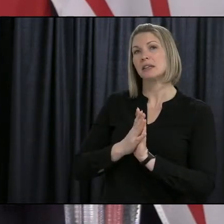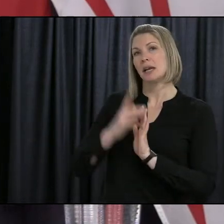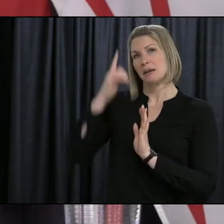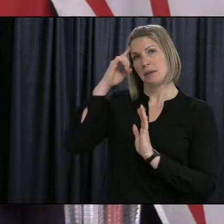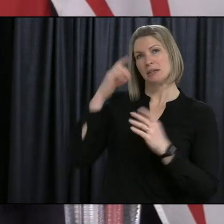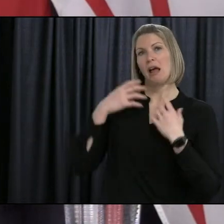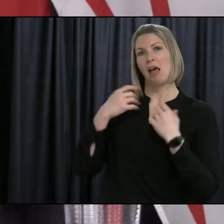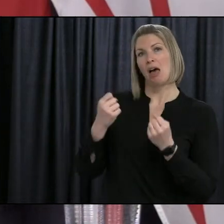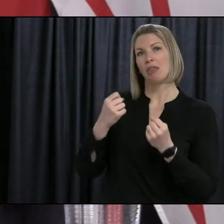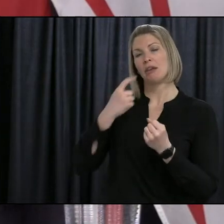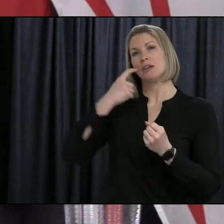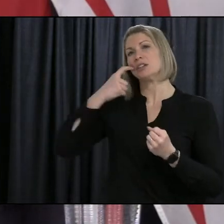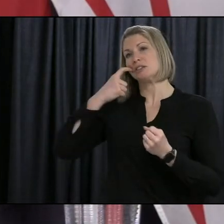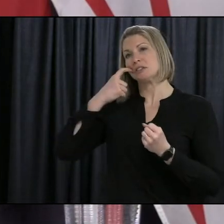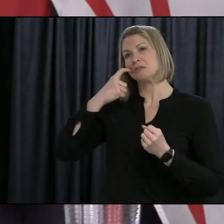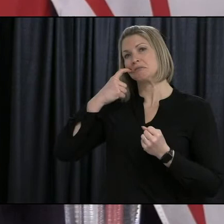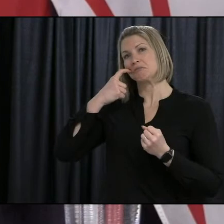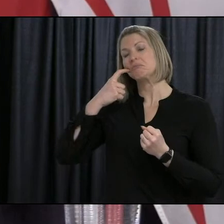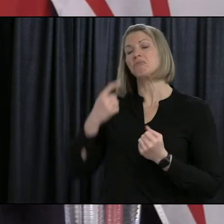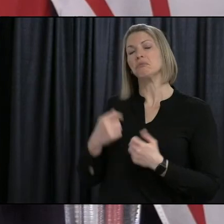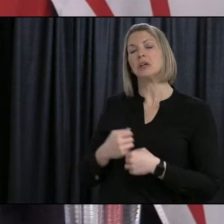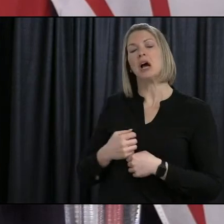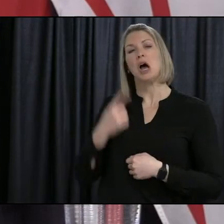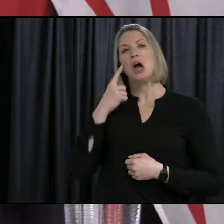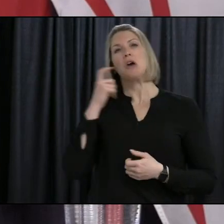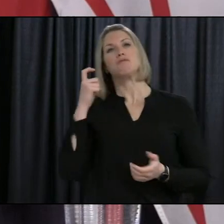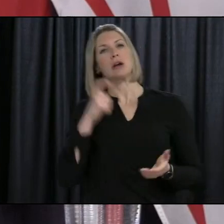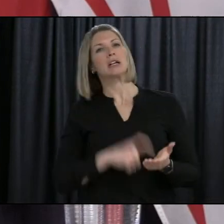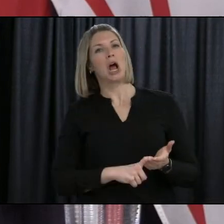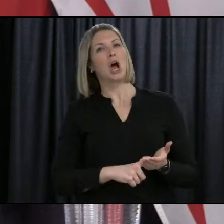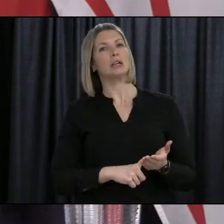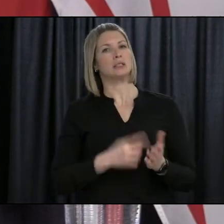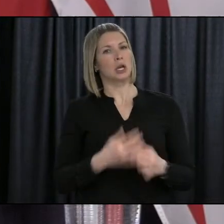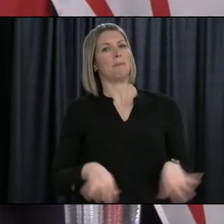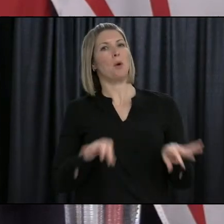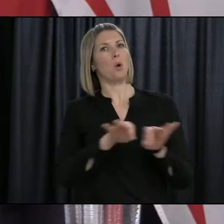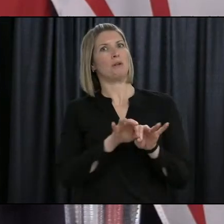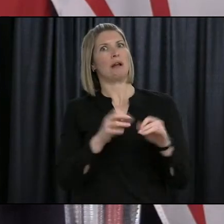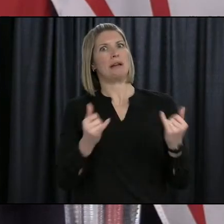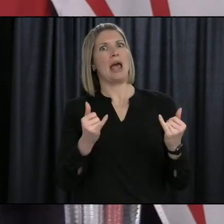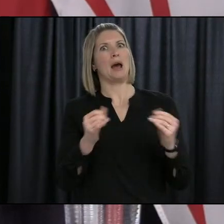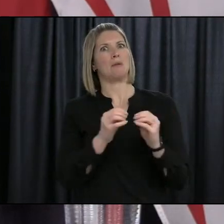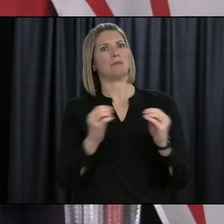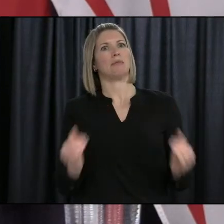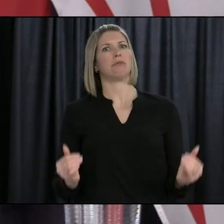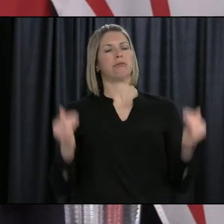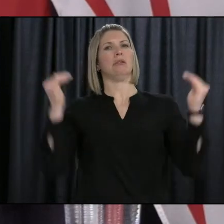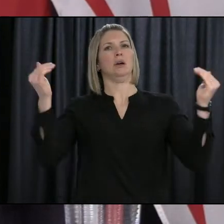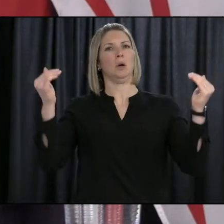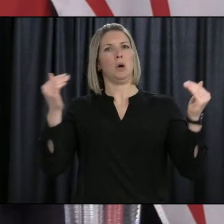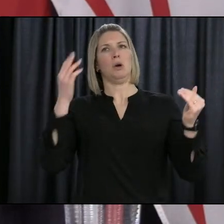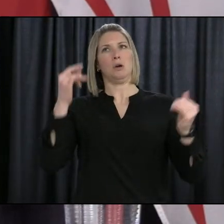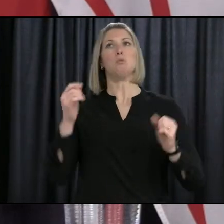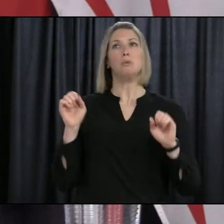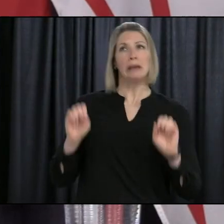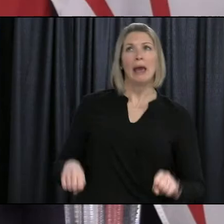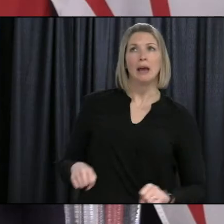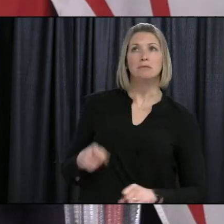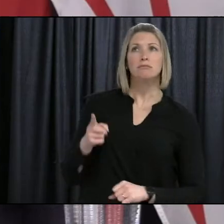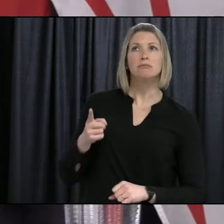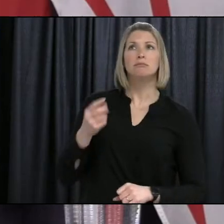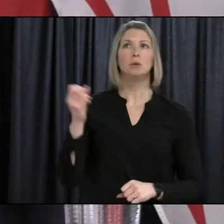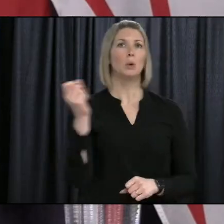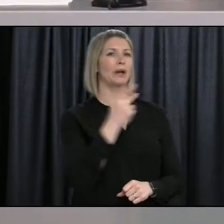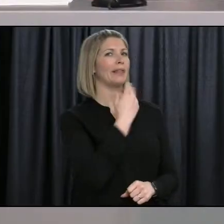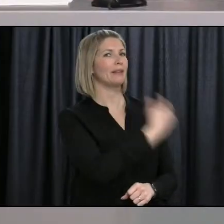addictions. Certainly, it's something that I've recognized in my previous life is important, and now it's heightened with respect to this pandemic. Absolutely.